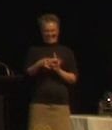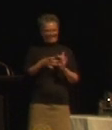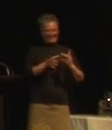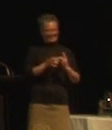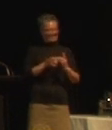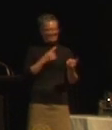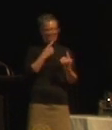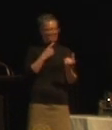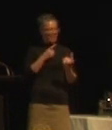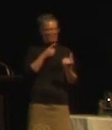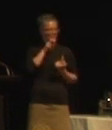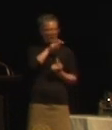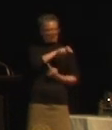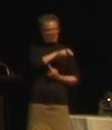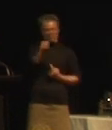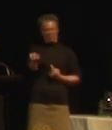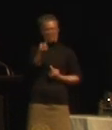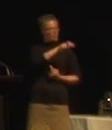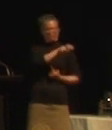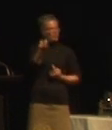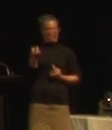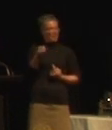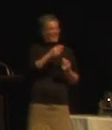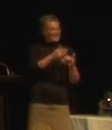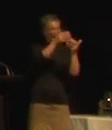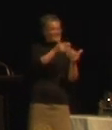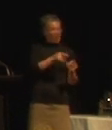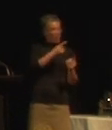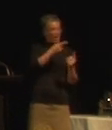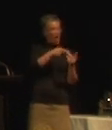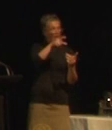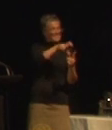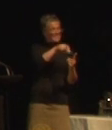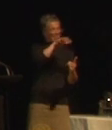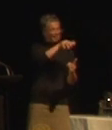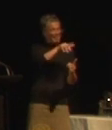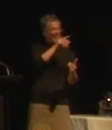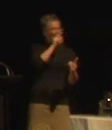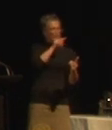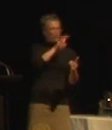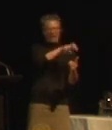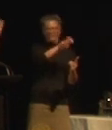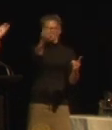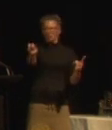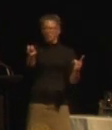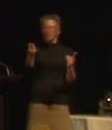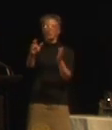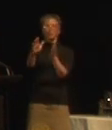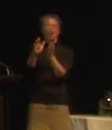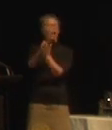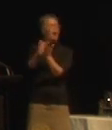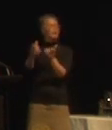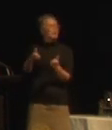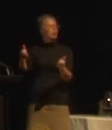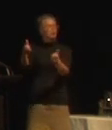to leap across. You have one piece of data with one ID, you can access the Library of Congress or Digital